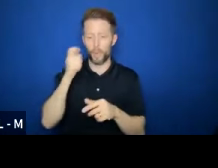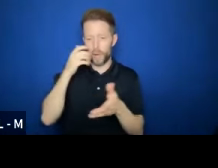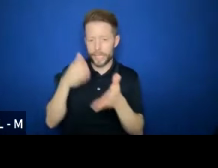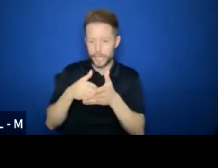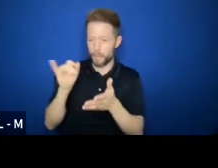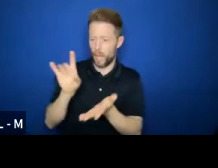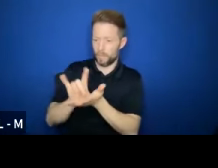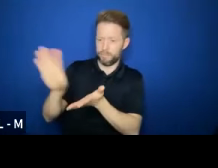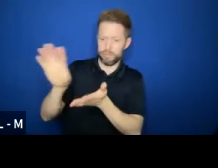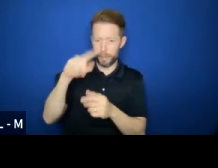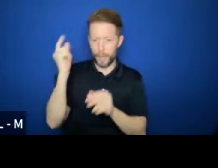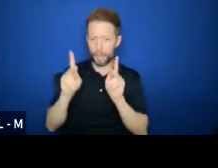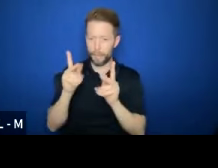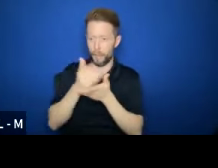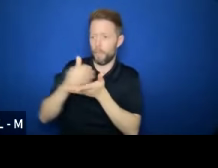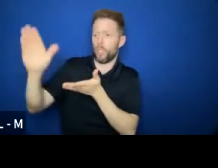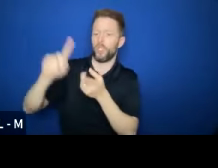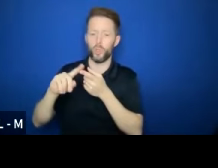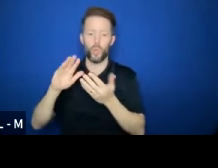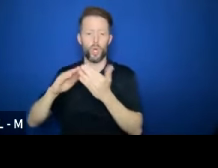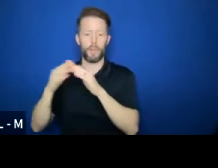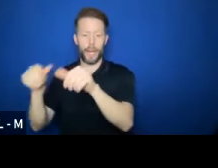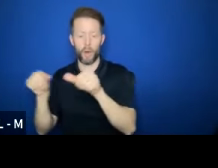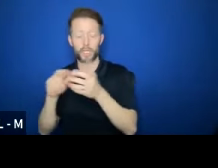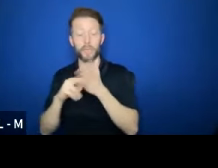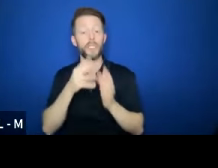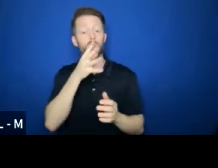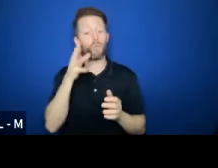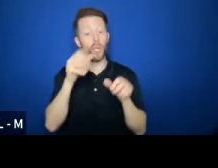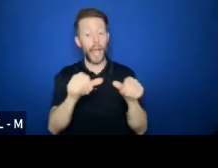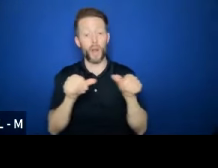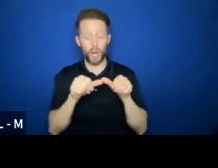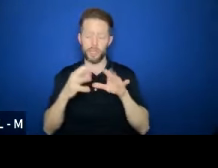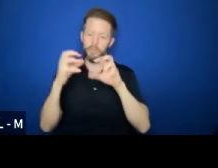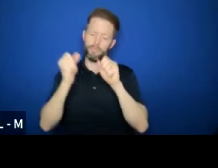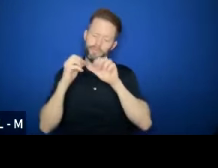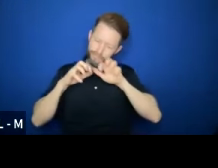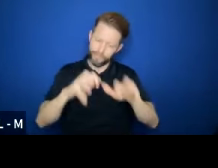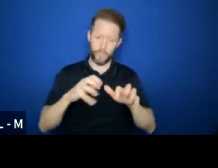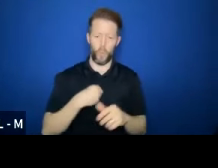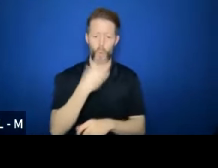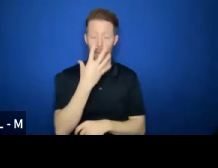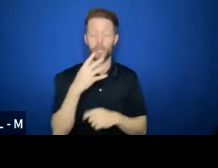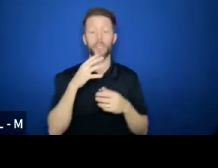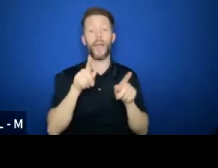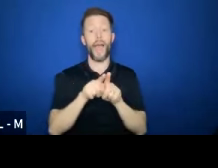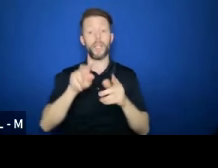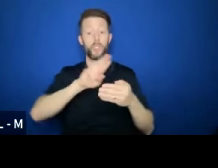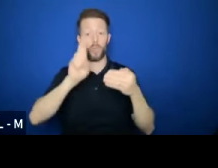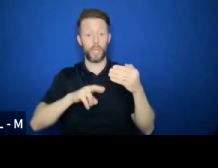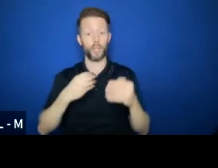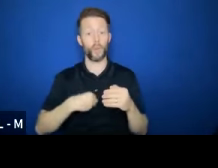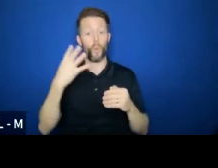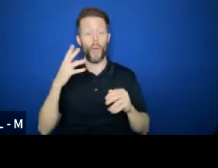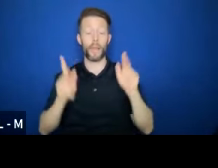folks to urban areas, all of these have resulted in rural areas being overwhelmingly white. And as a result, white folks,